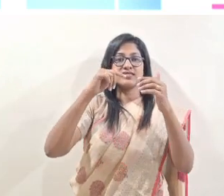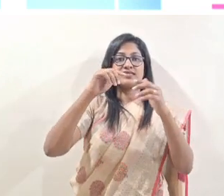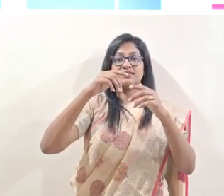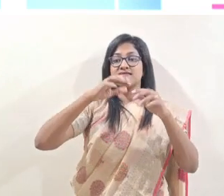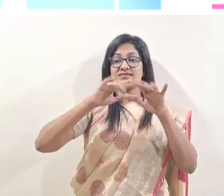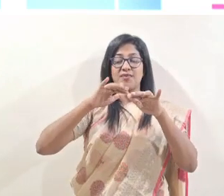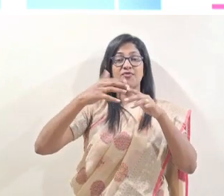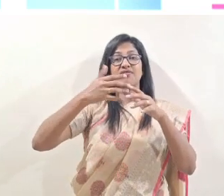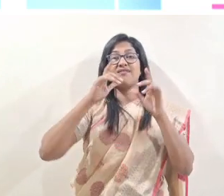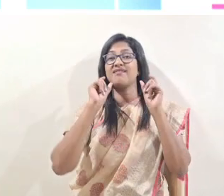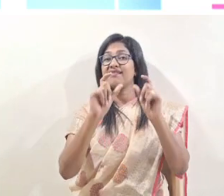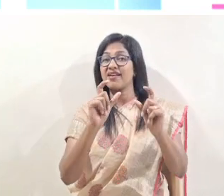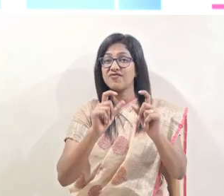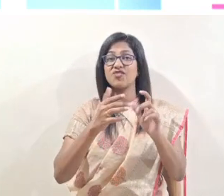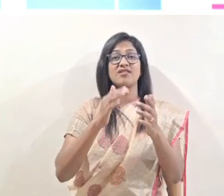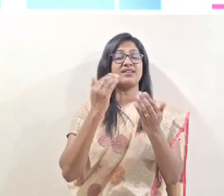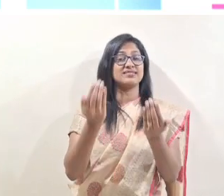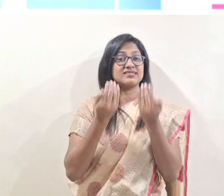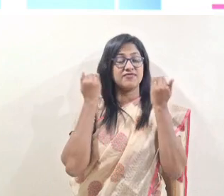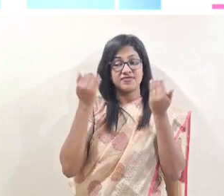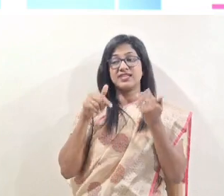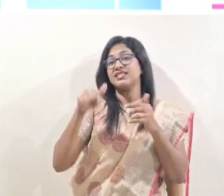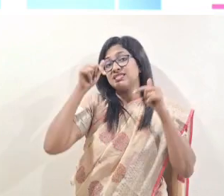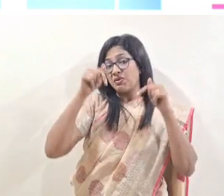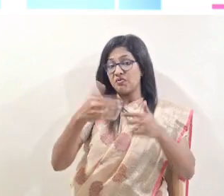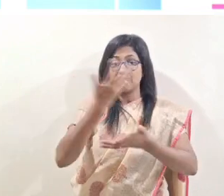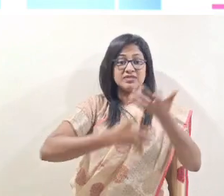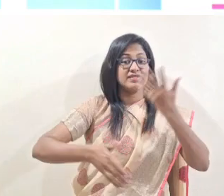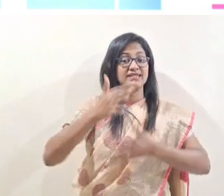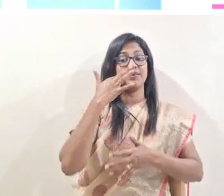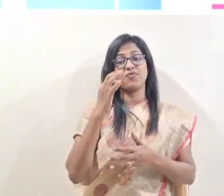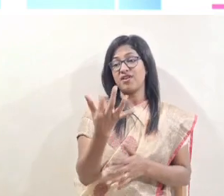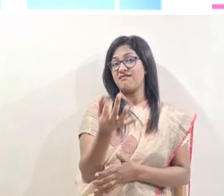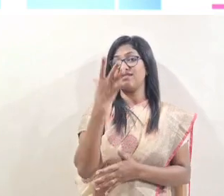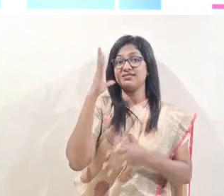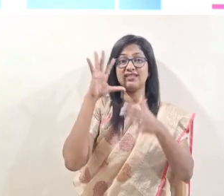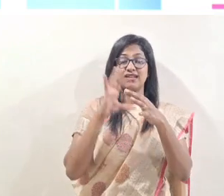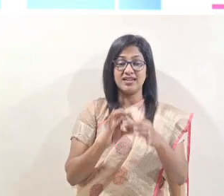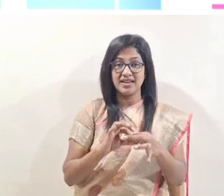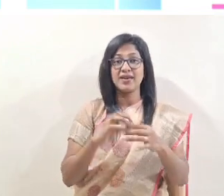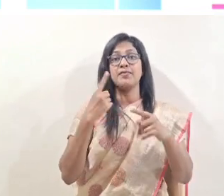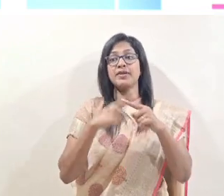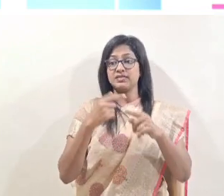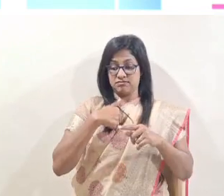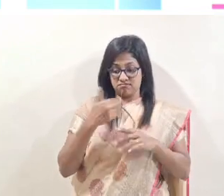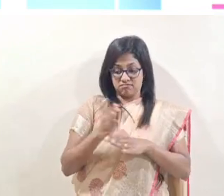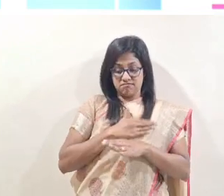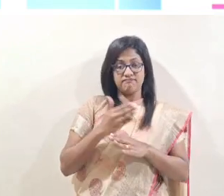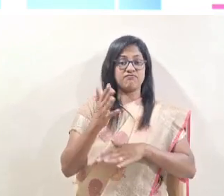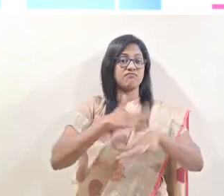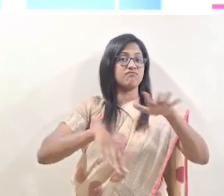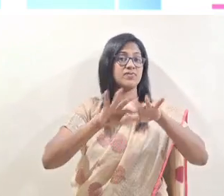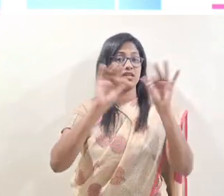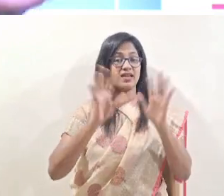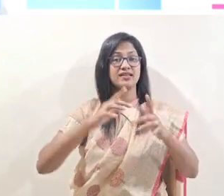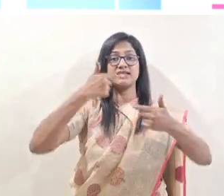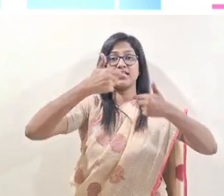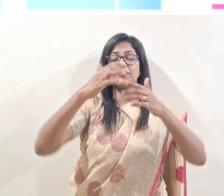one of the very important topics of current day discussion on resilience and preparedness for cyber